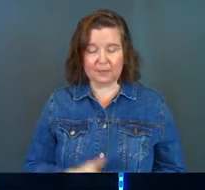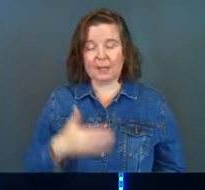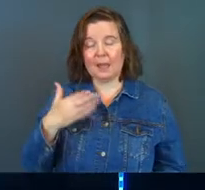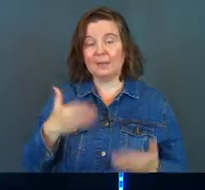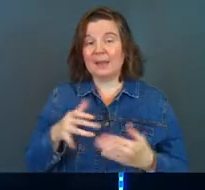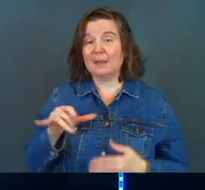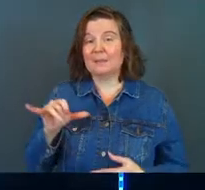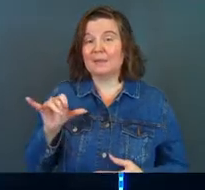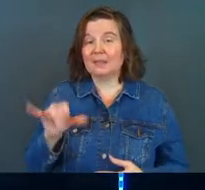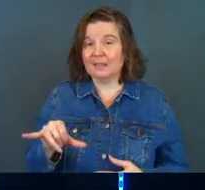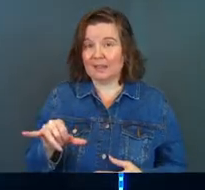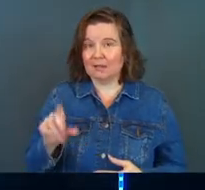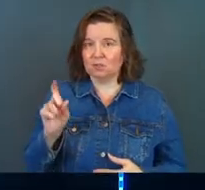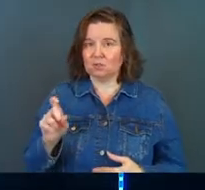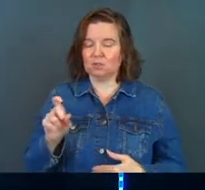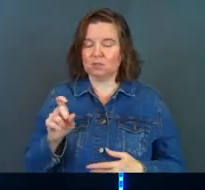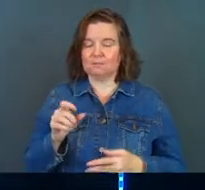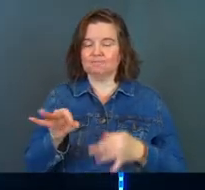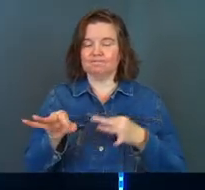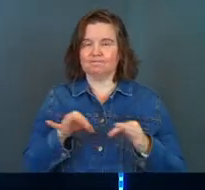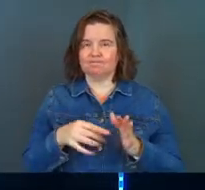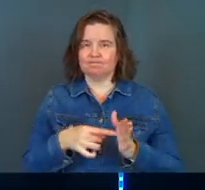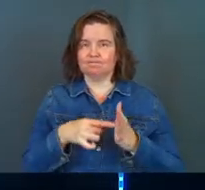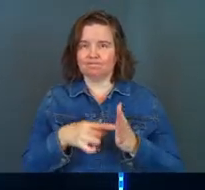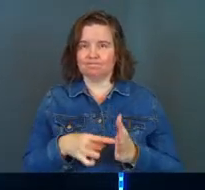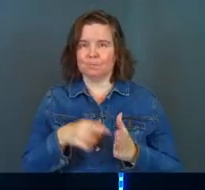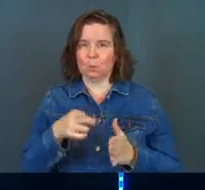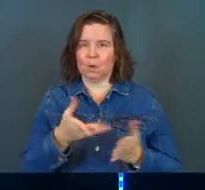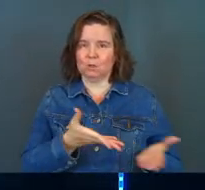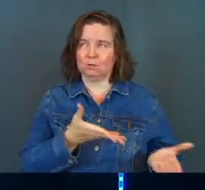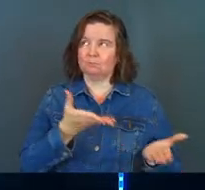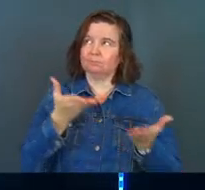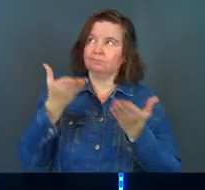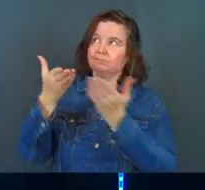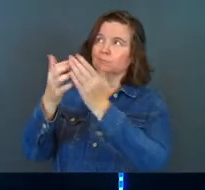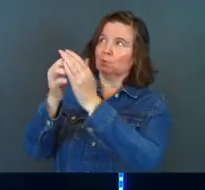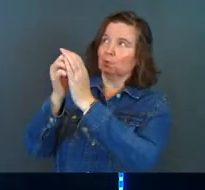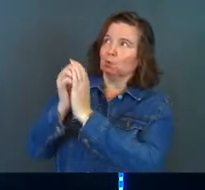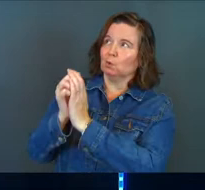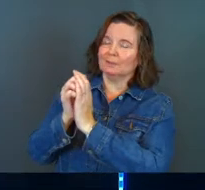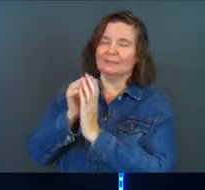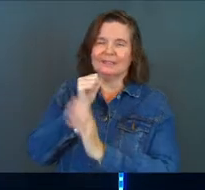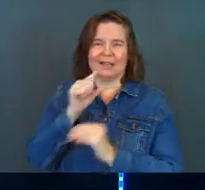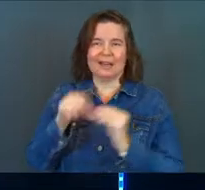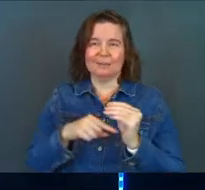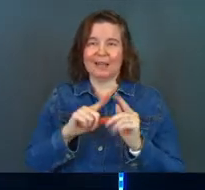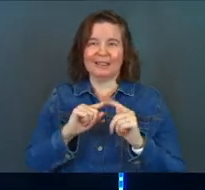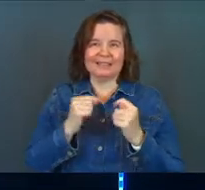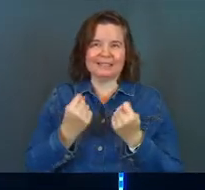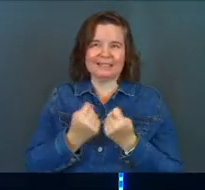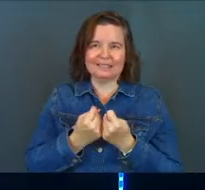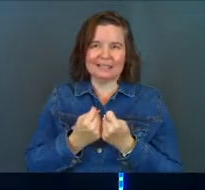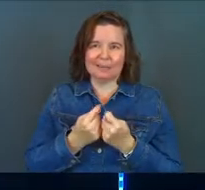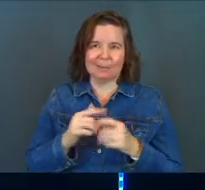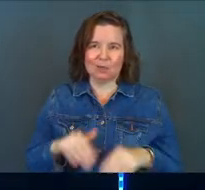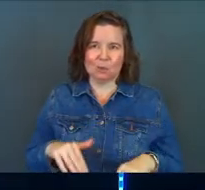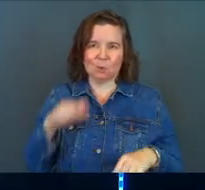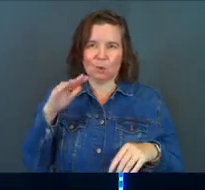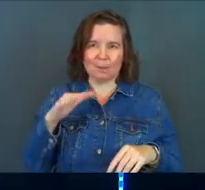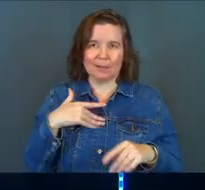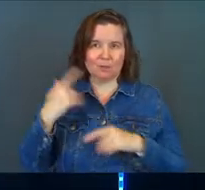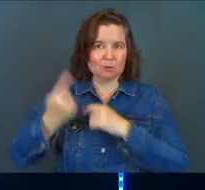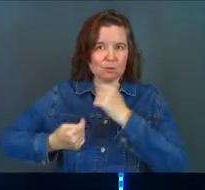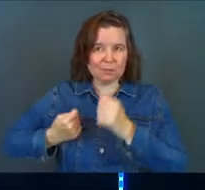And maybe that should define what you bring to worship, and not so much the team that you grew up on